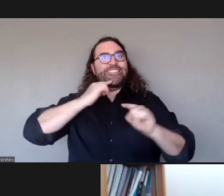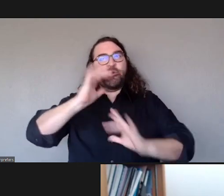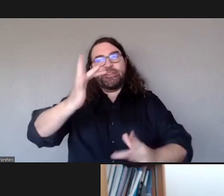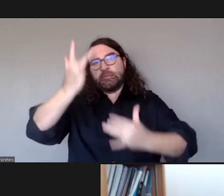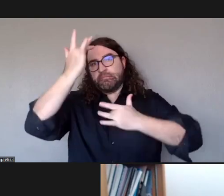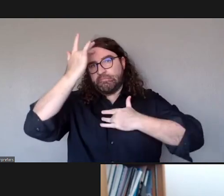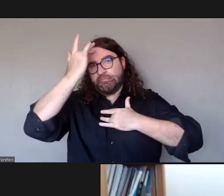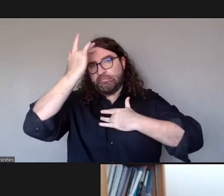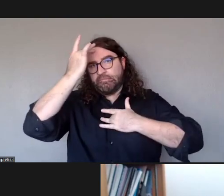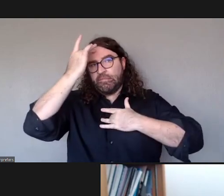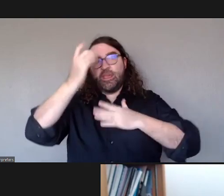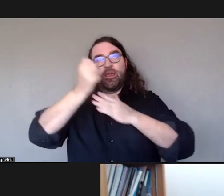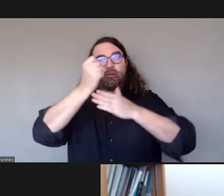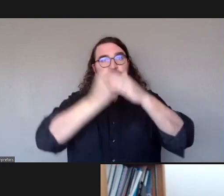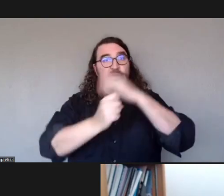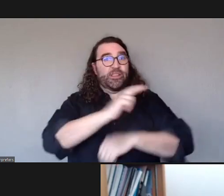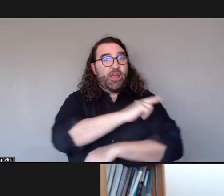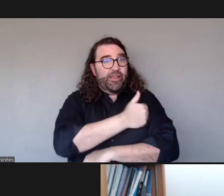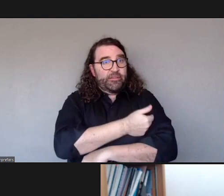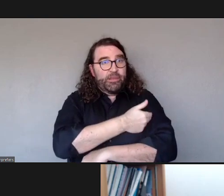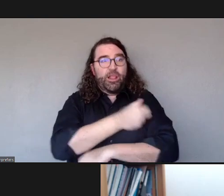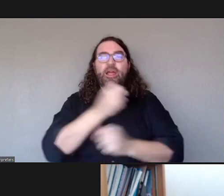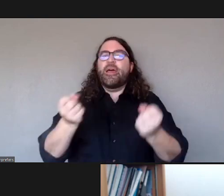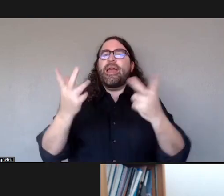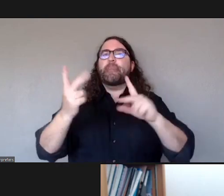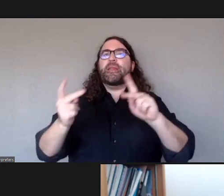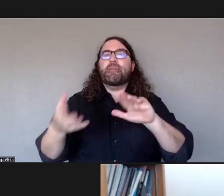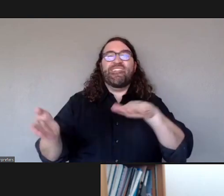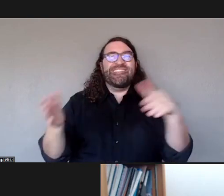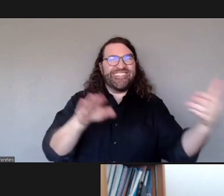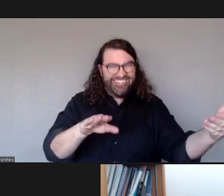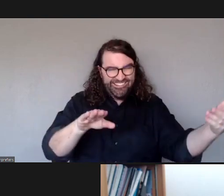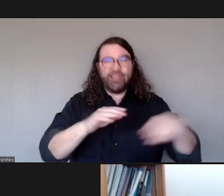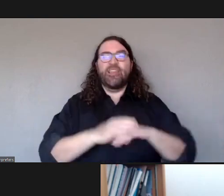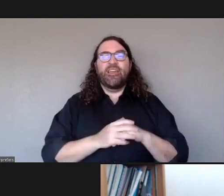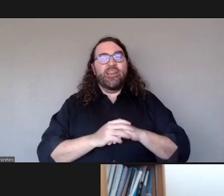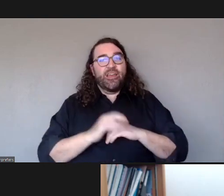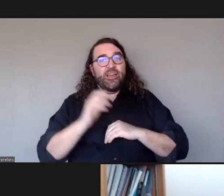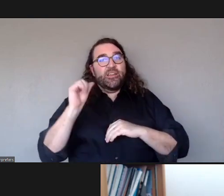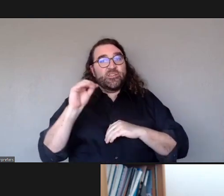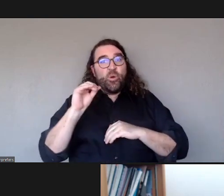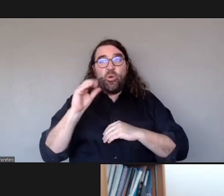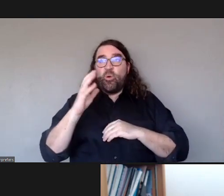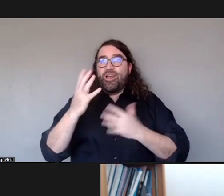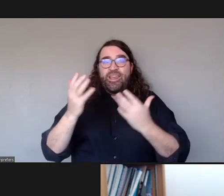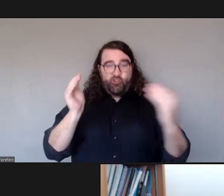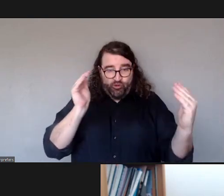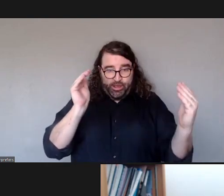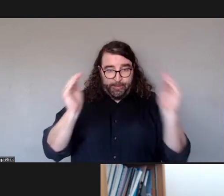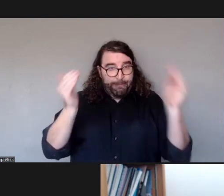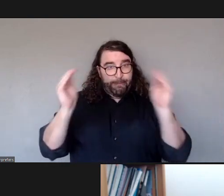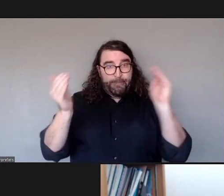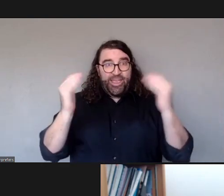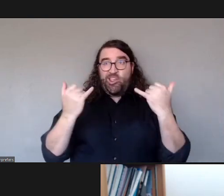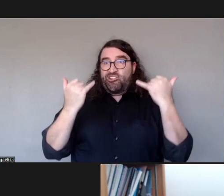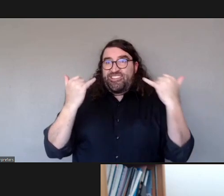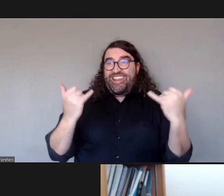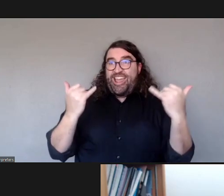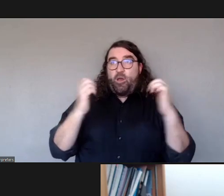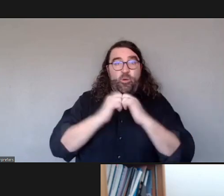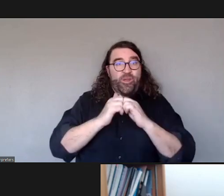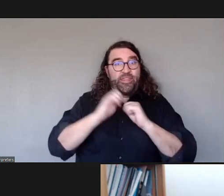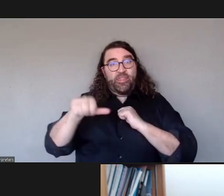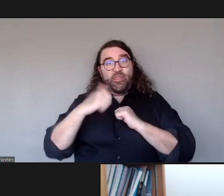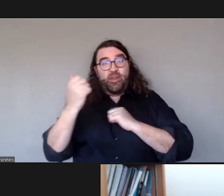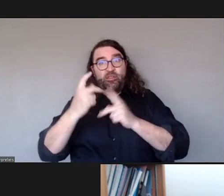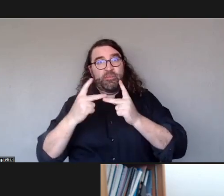pay attention to. And so despite, you can find any ratio of where we are now to a lot of places in the past where it's twice